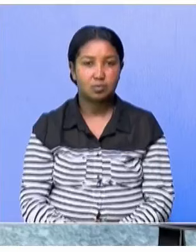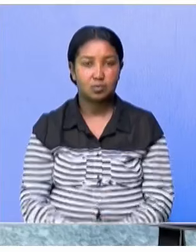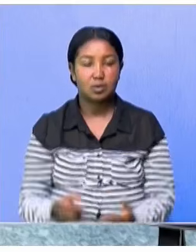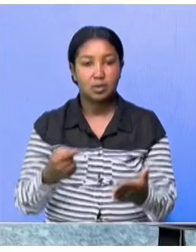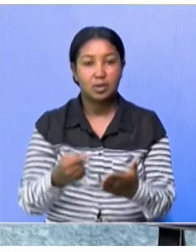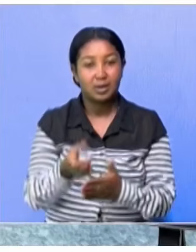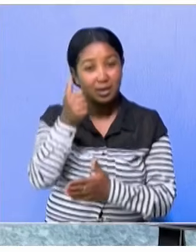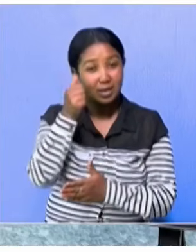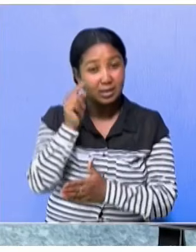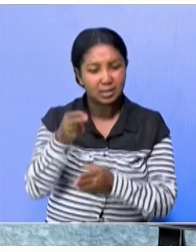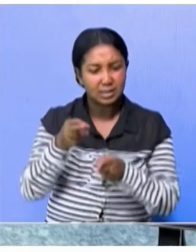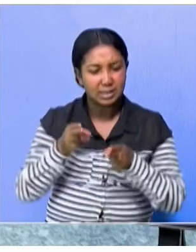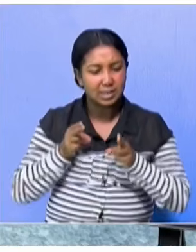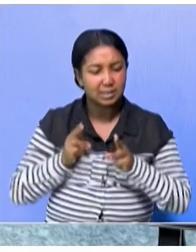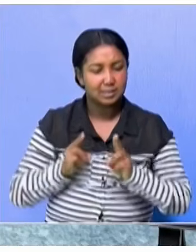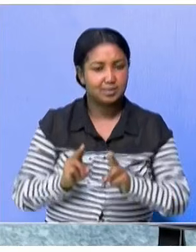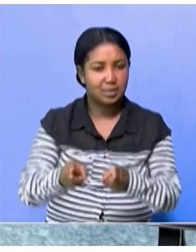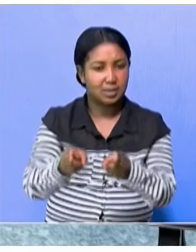Here's speed